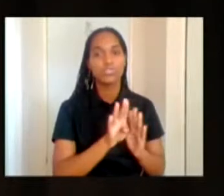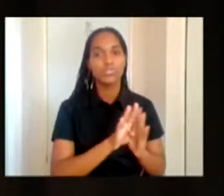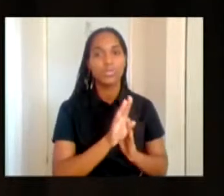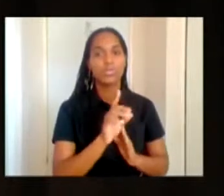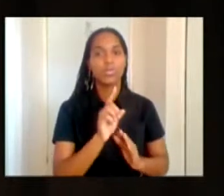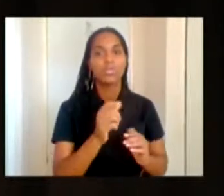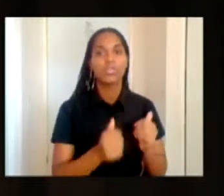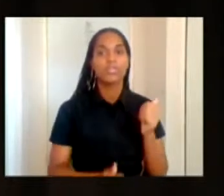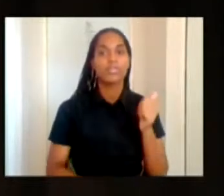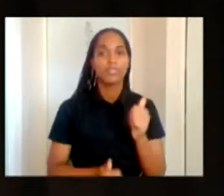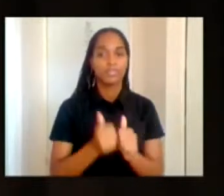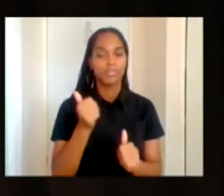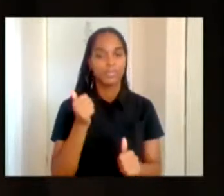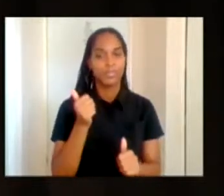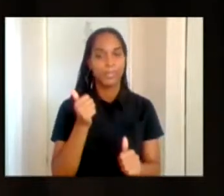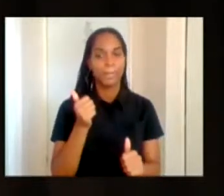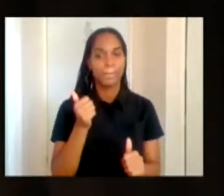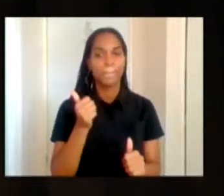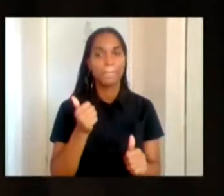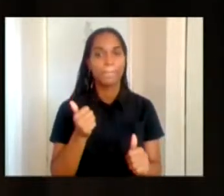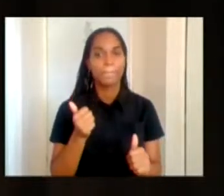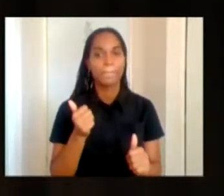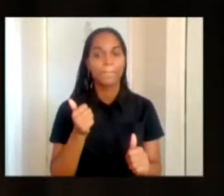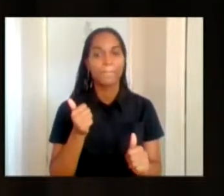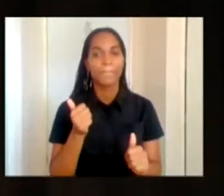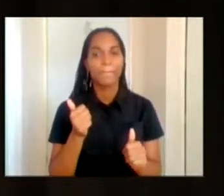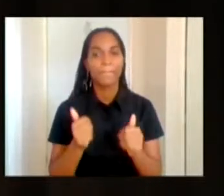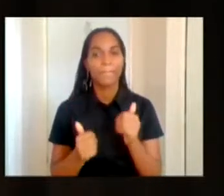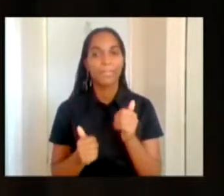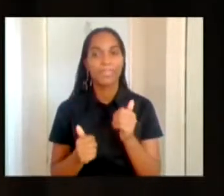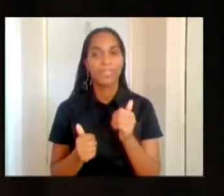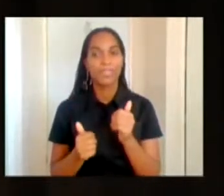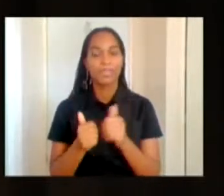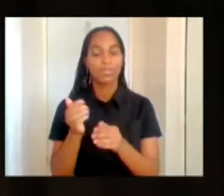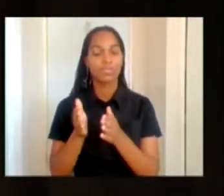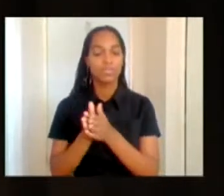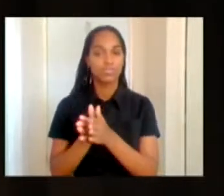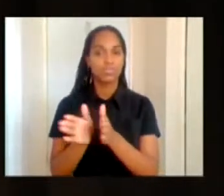most famous or most kind of, widely,